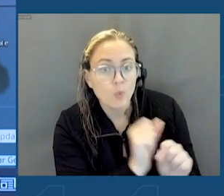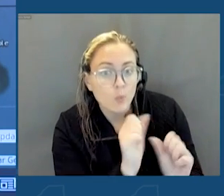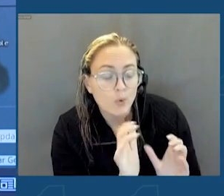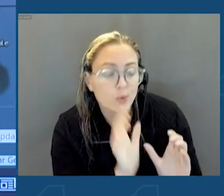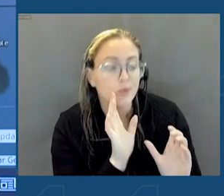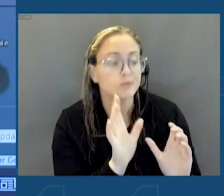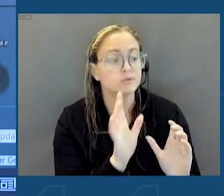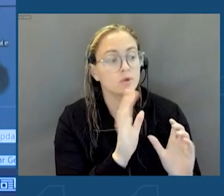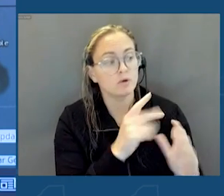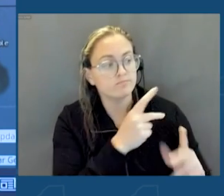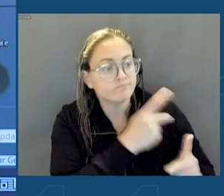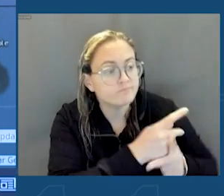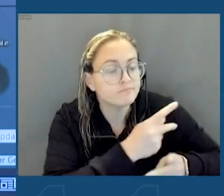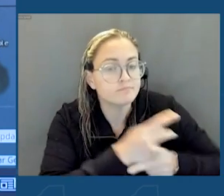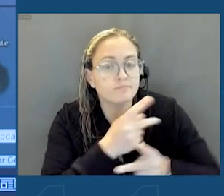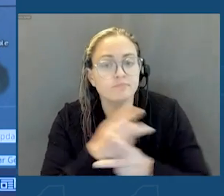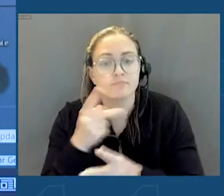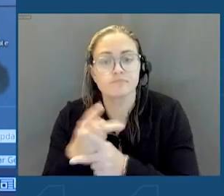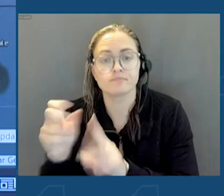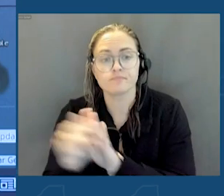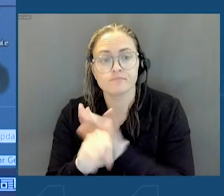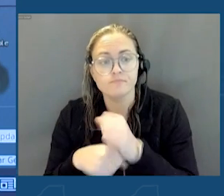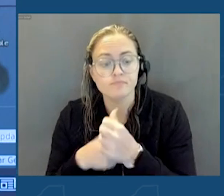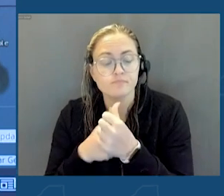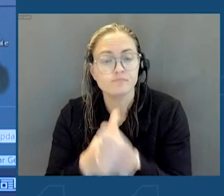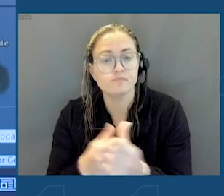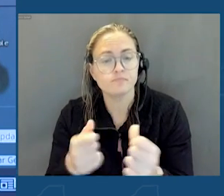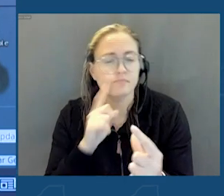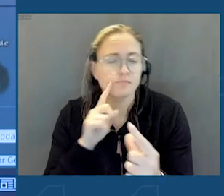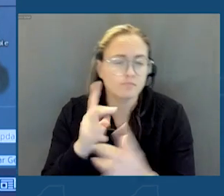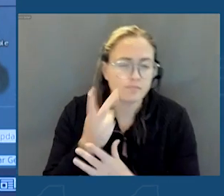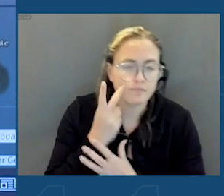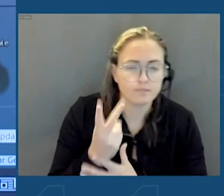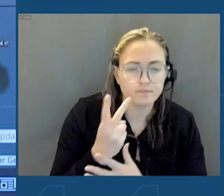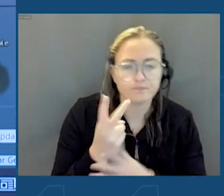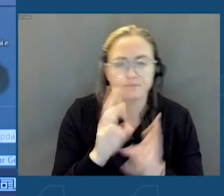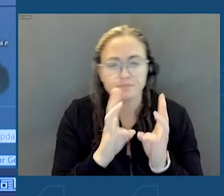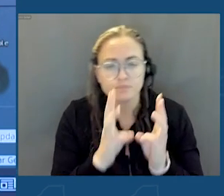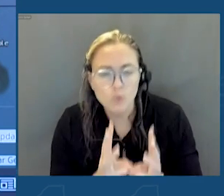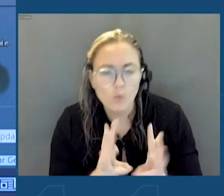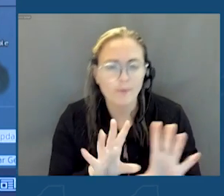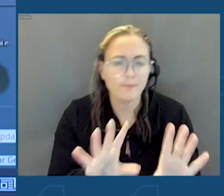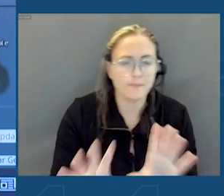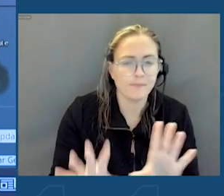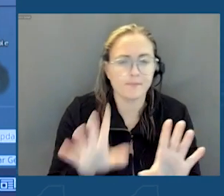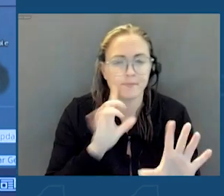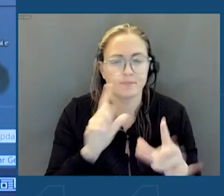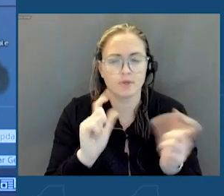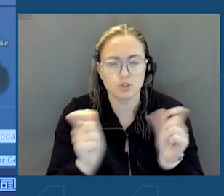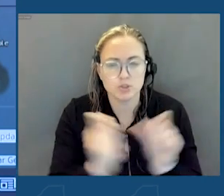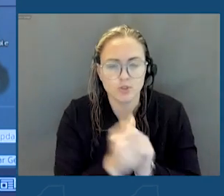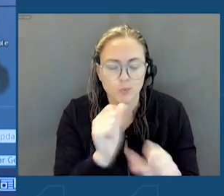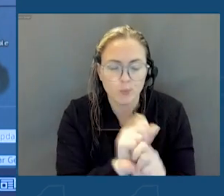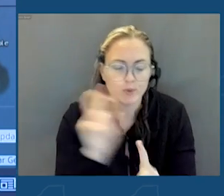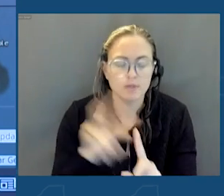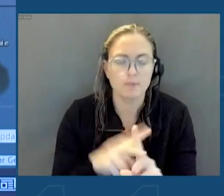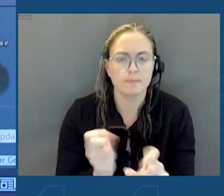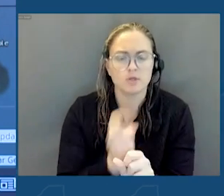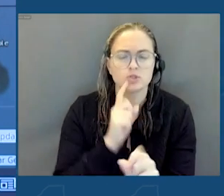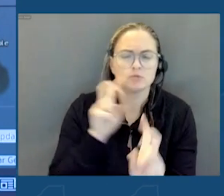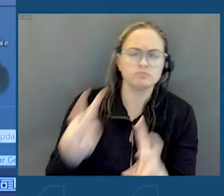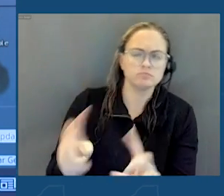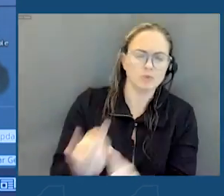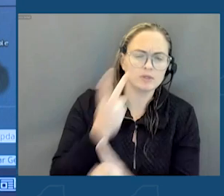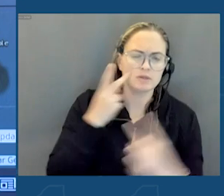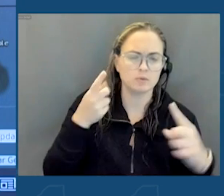state workforce, we are tracking the air quality regularly, adjusting work assignments, and asking our commissioners to be very attuned to what's going on in the